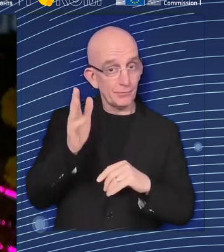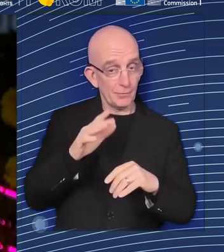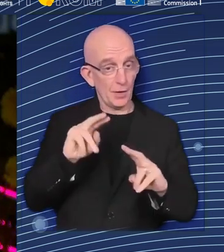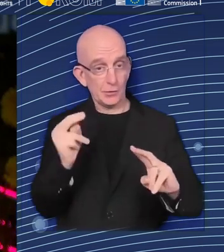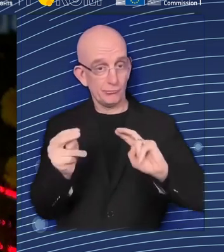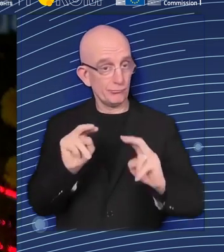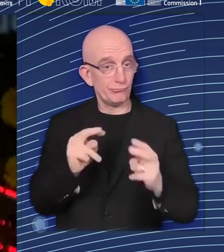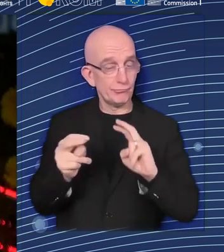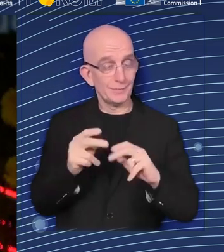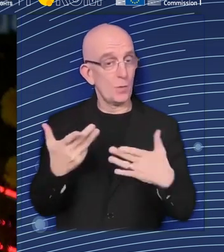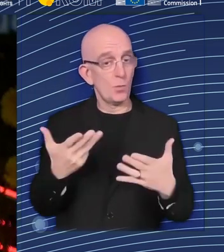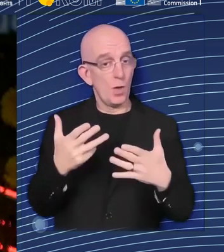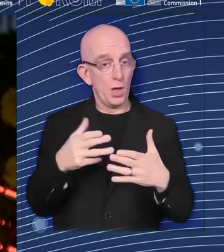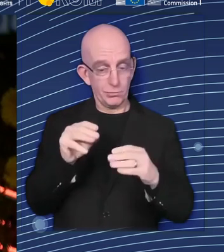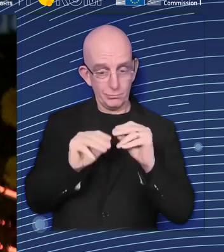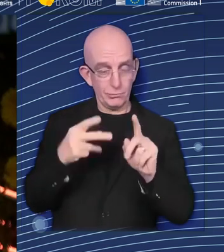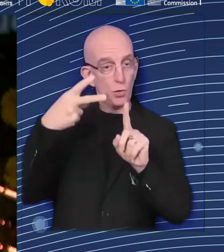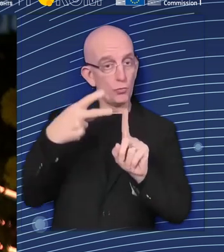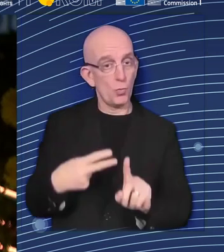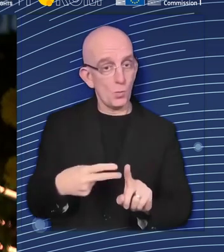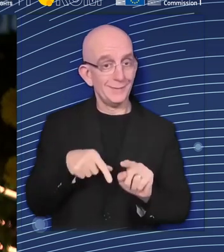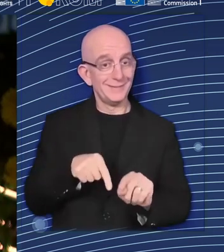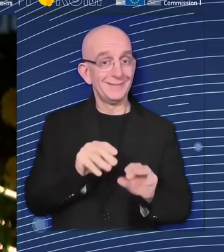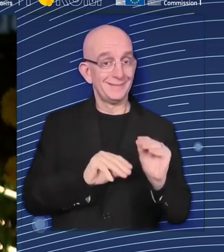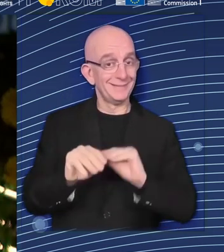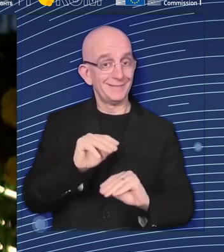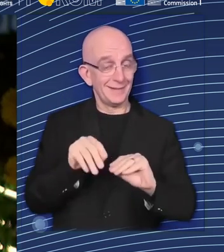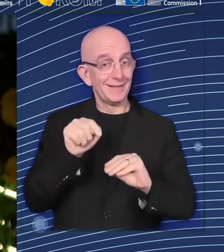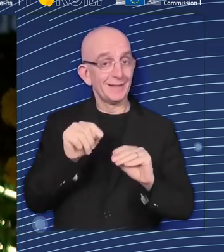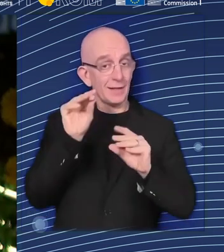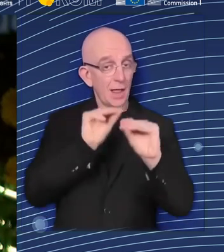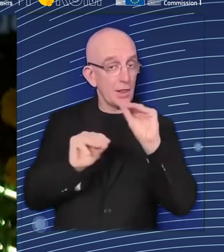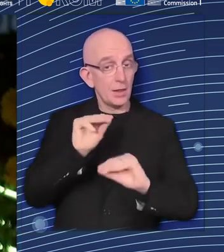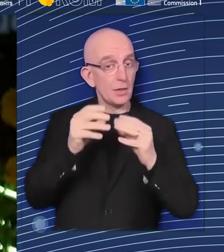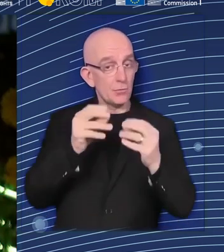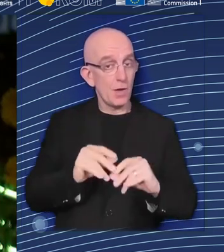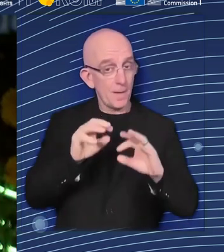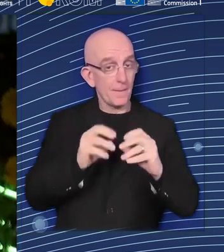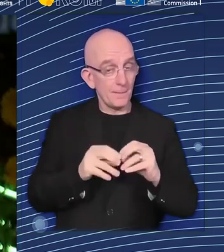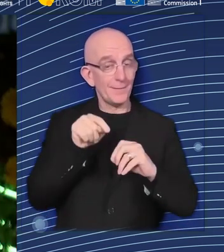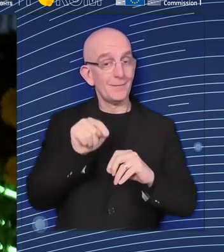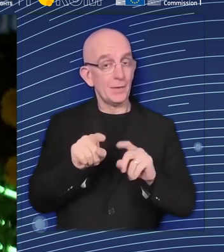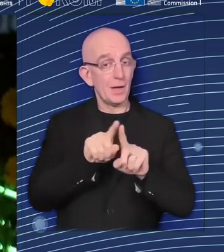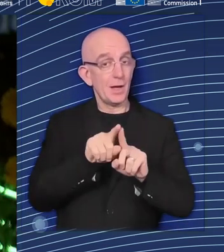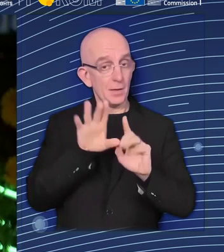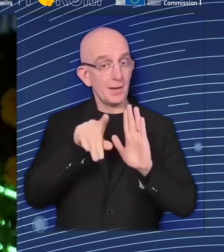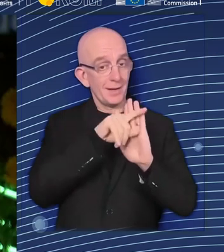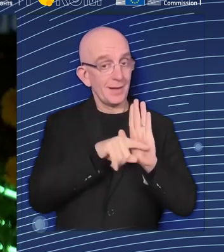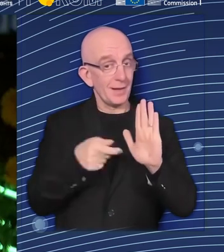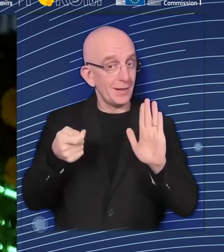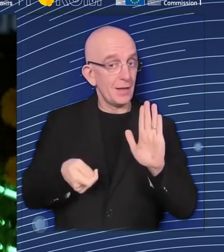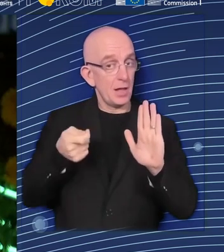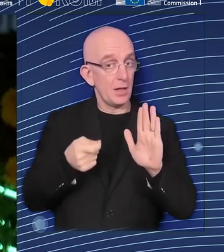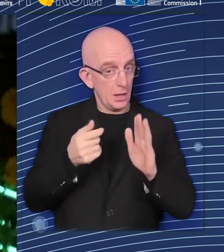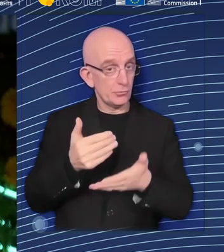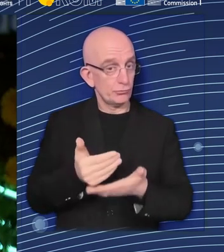the excessive legislative burden, so which may hinder competitiveness. Meanwhile, the session on investing in people in